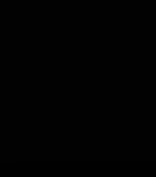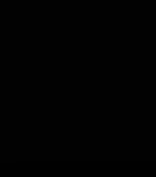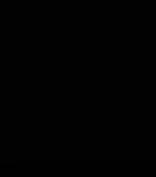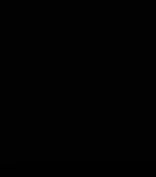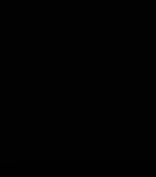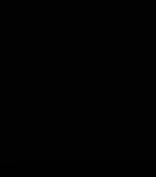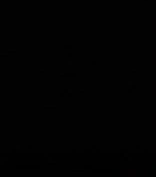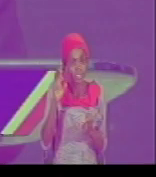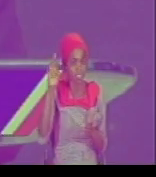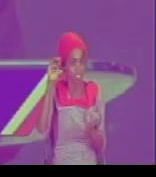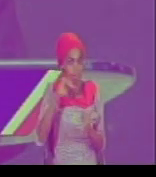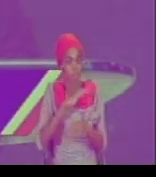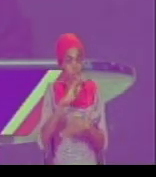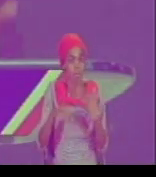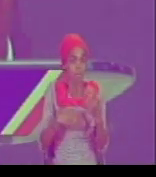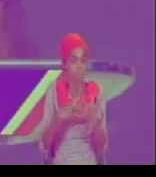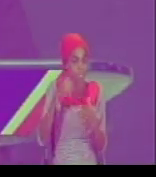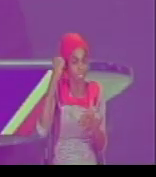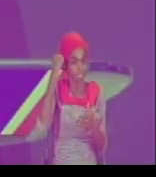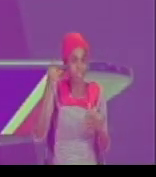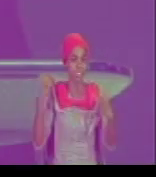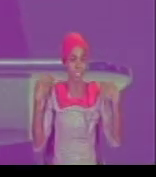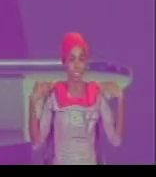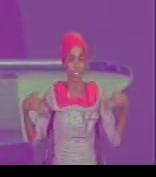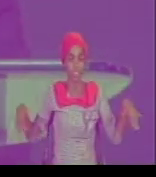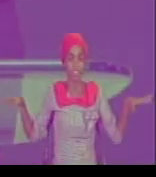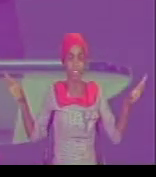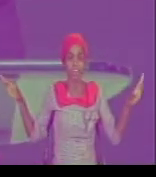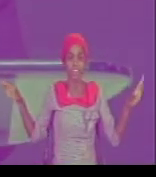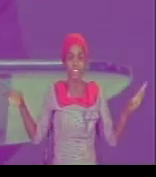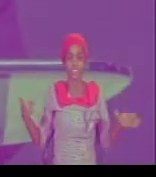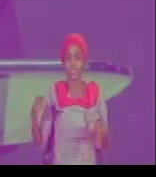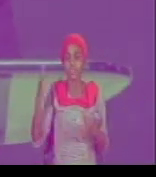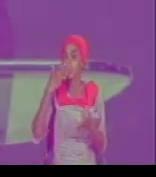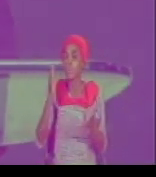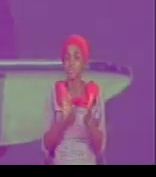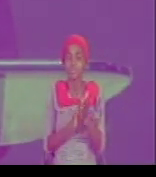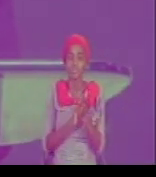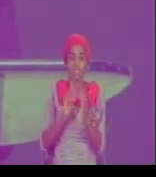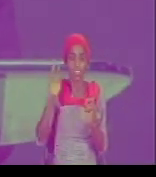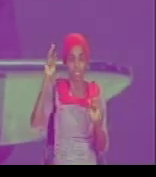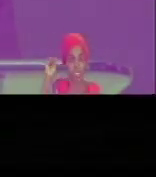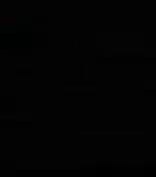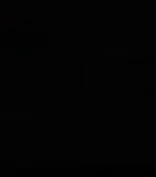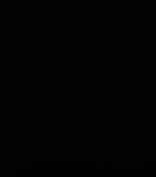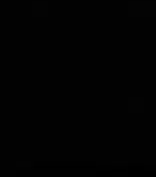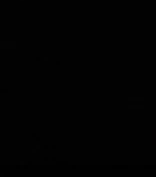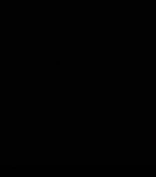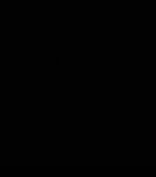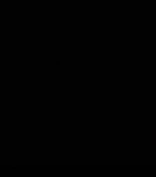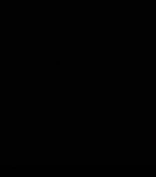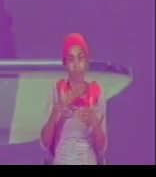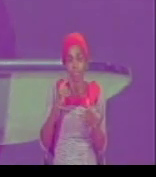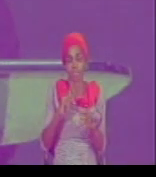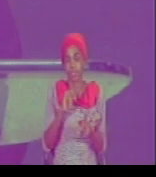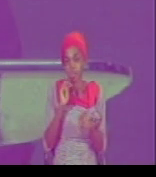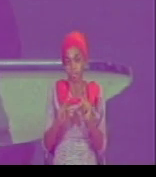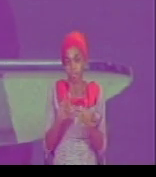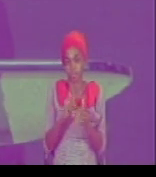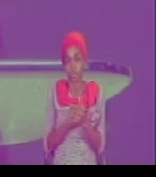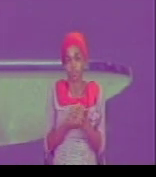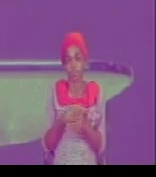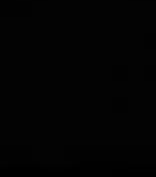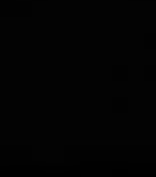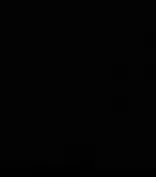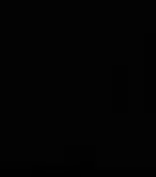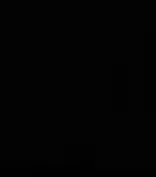all angels. Praise him, all his hosts. Have you noticed that? Praise